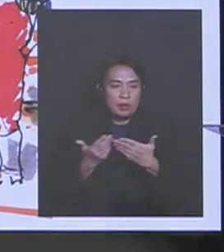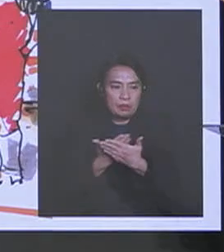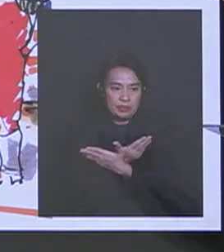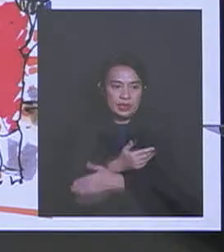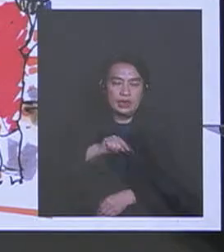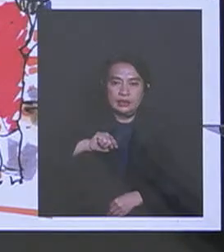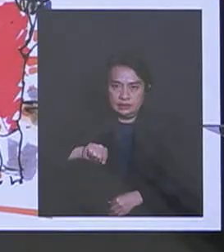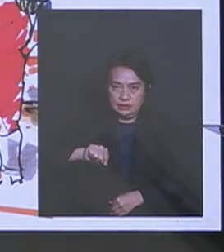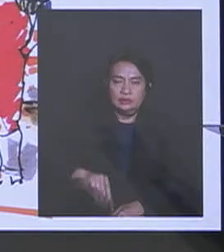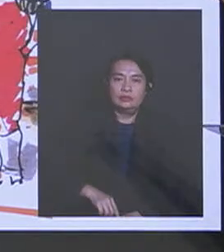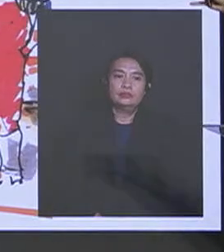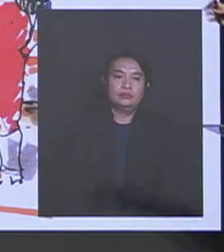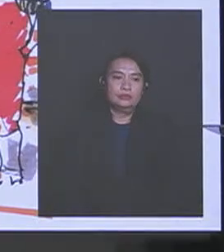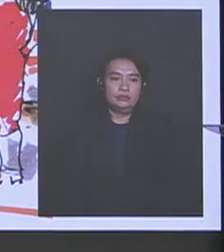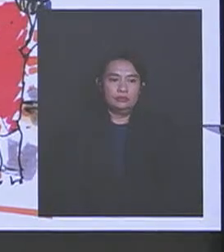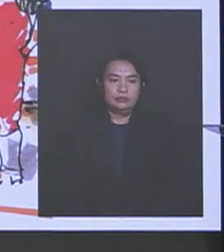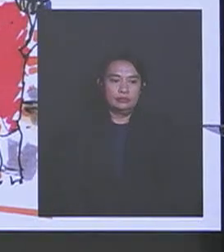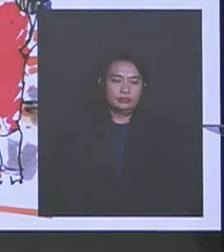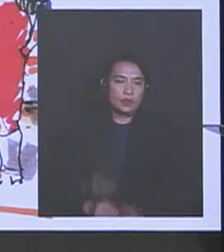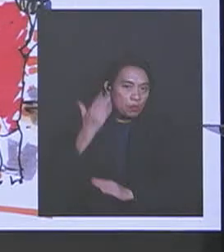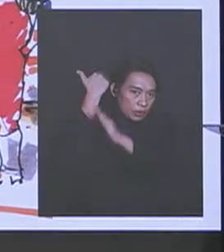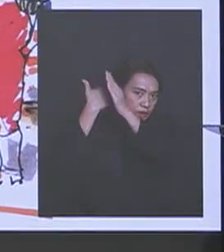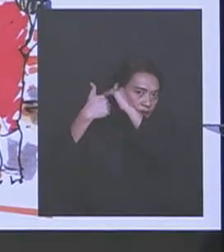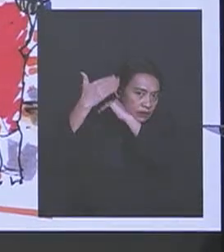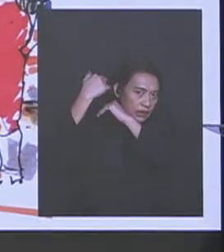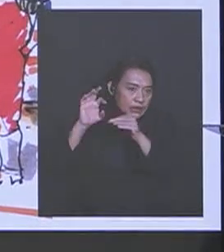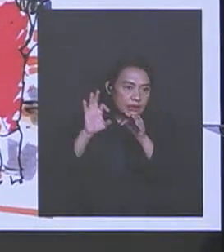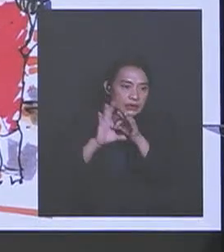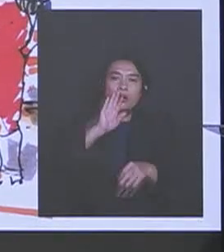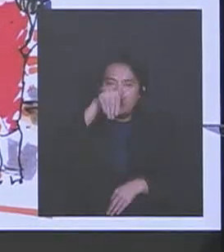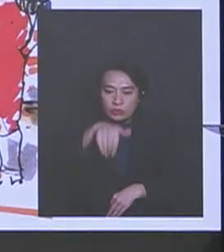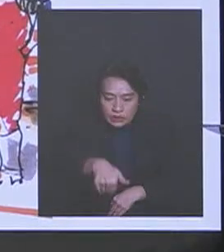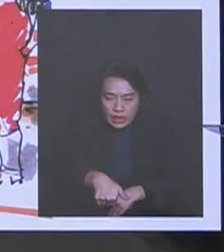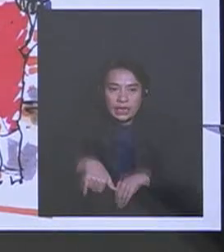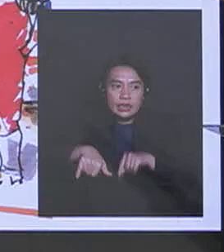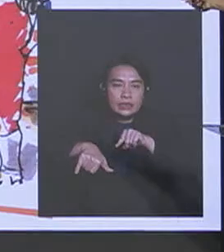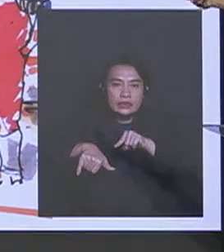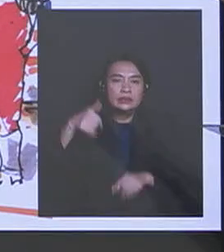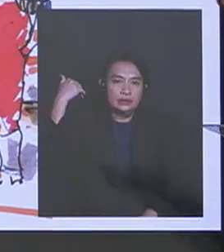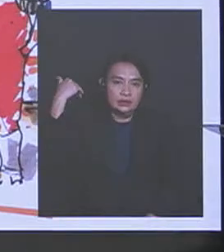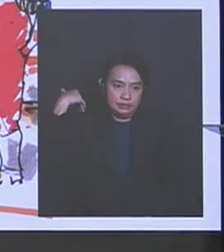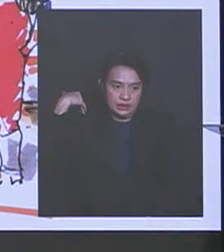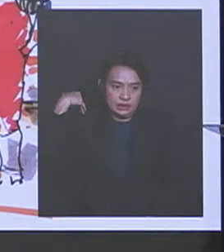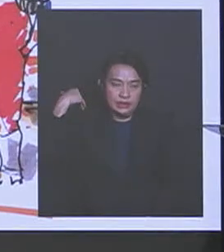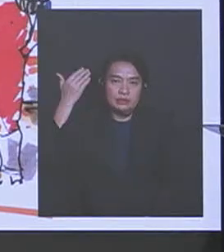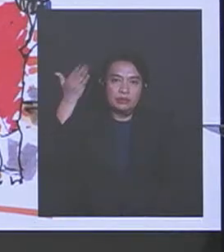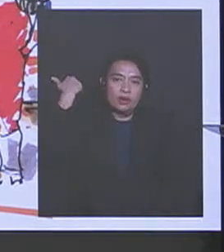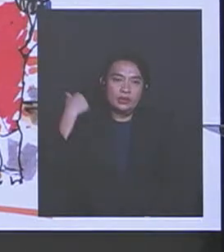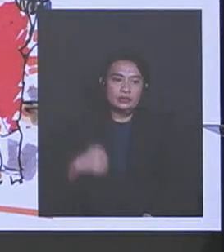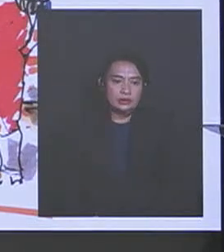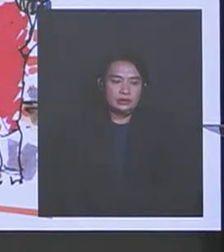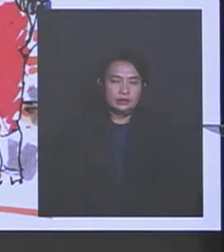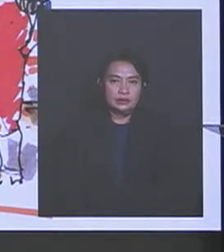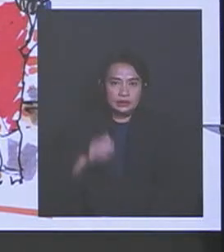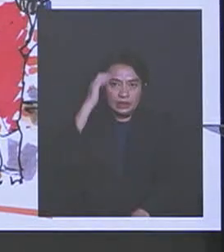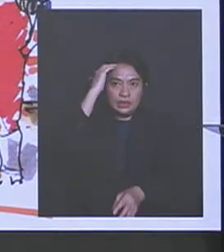history of elephants in Coney Island. So I was having a little fun. I'm like, what if the NYPD, the police department, had to get around